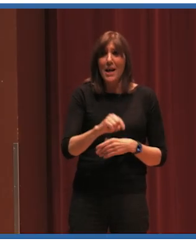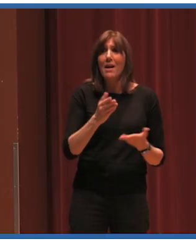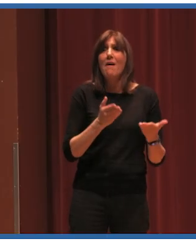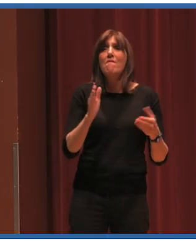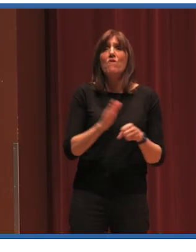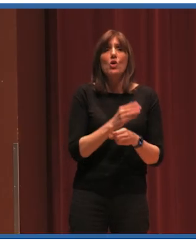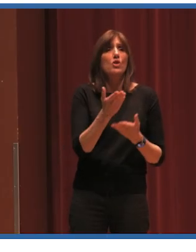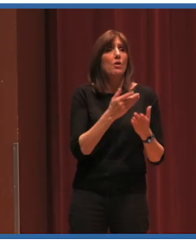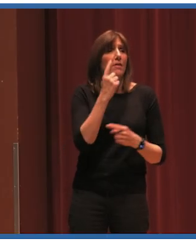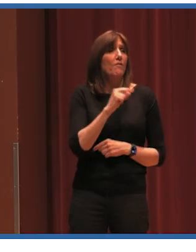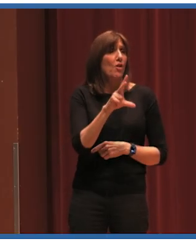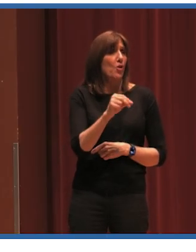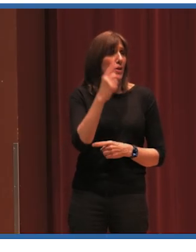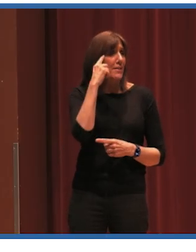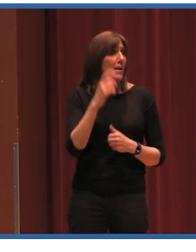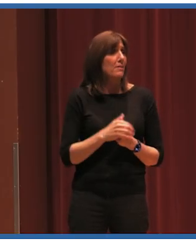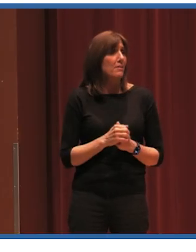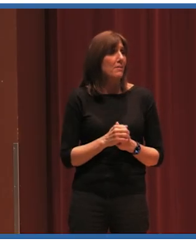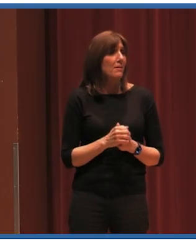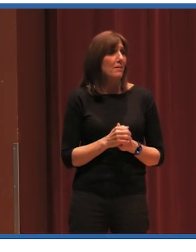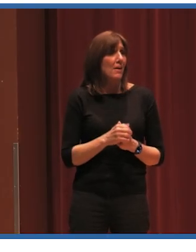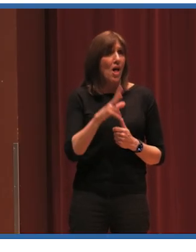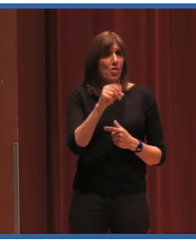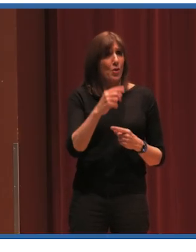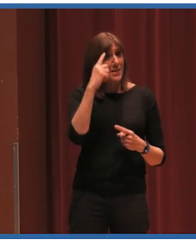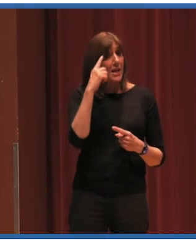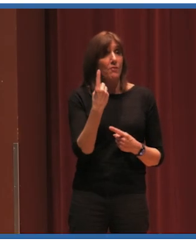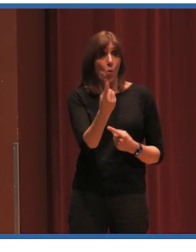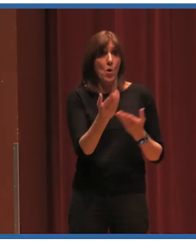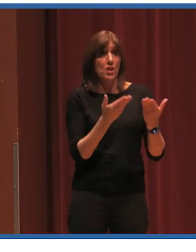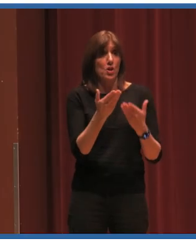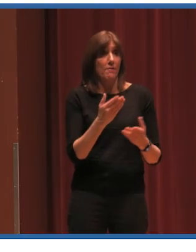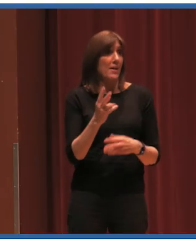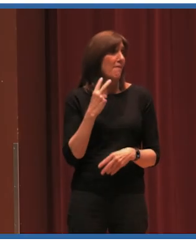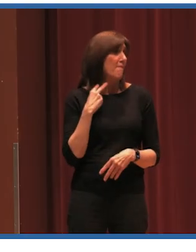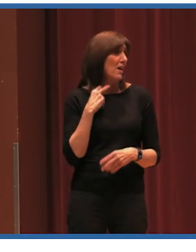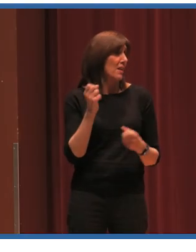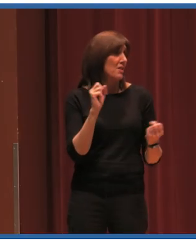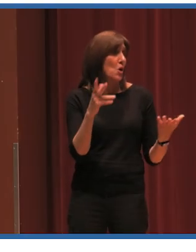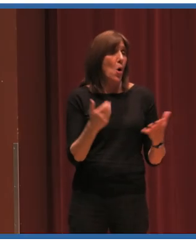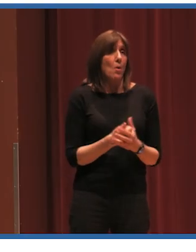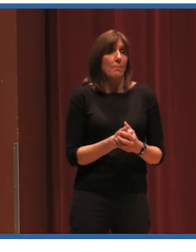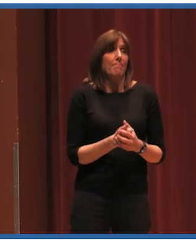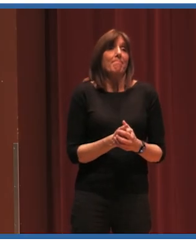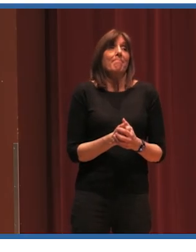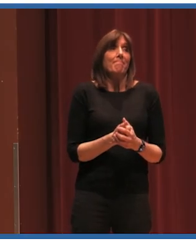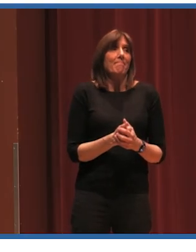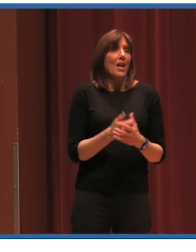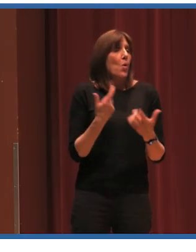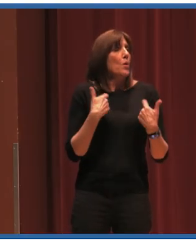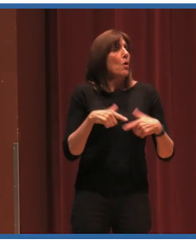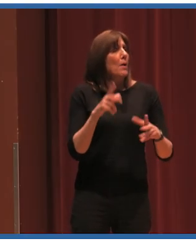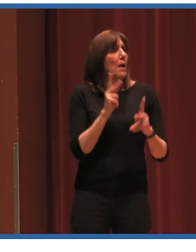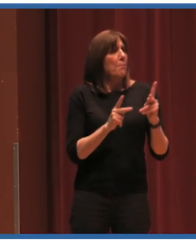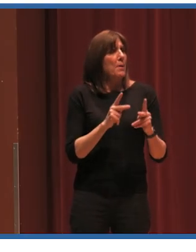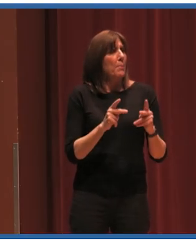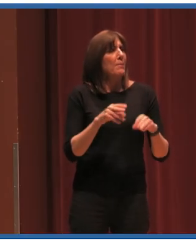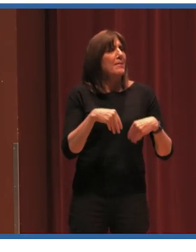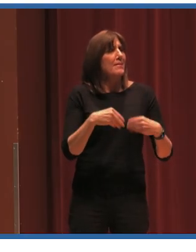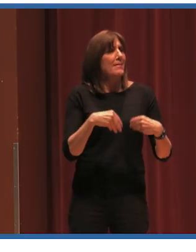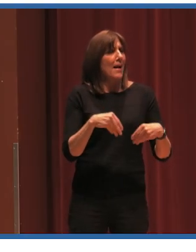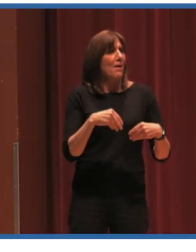cents. There's not much else you can get for 30 cents, and why would we be allowing people to sell alcohol in bulk